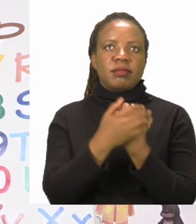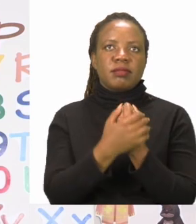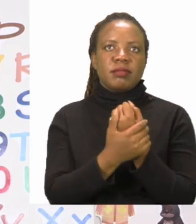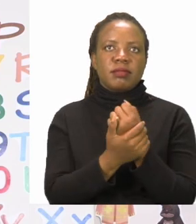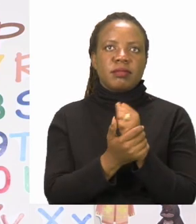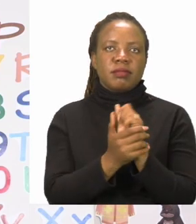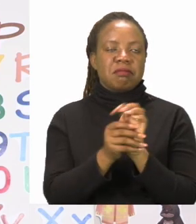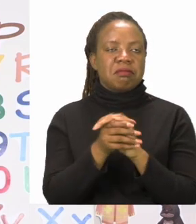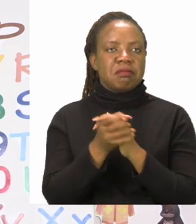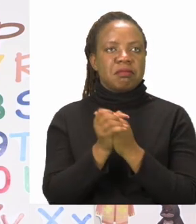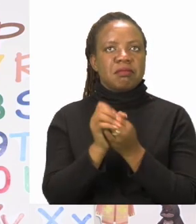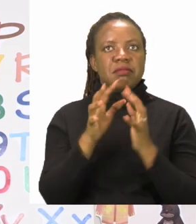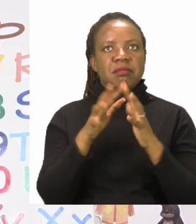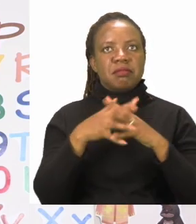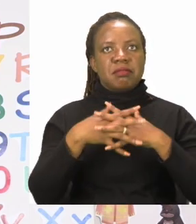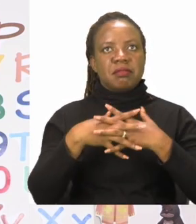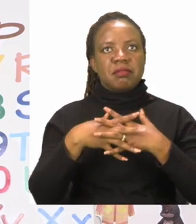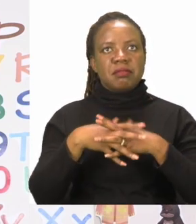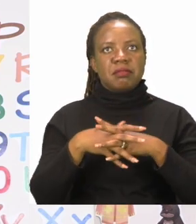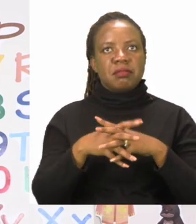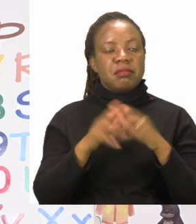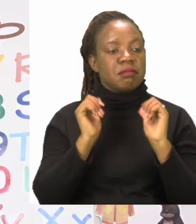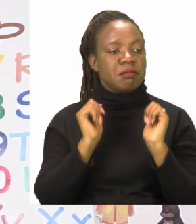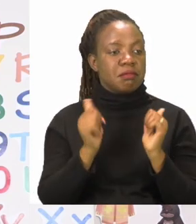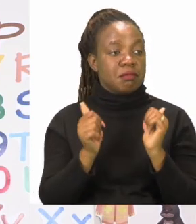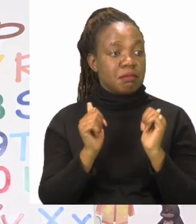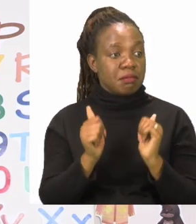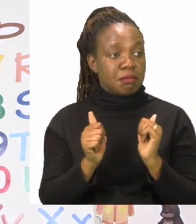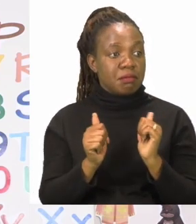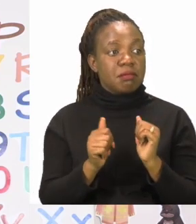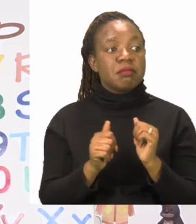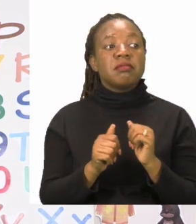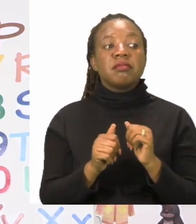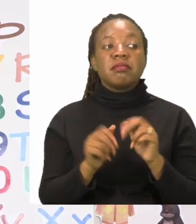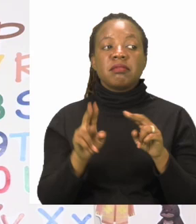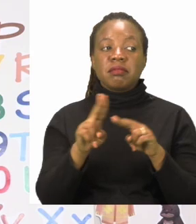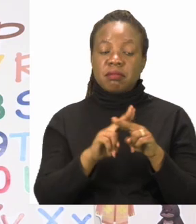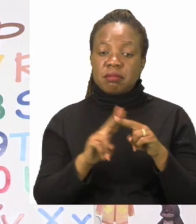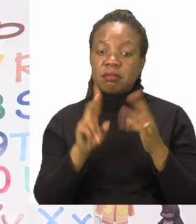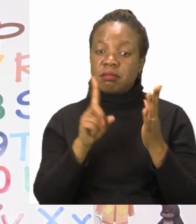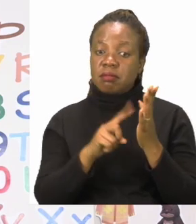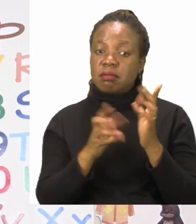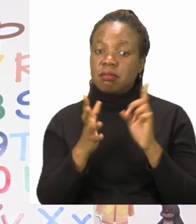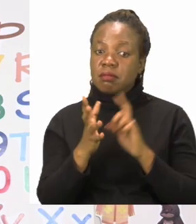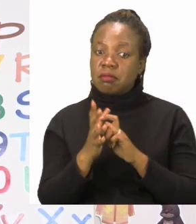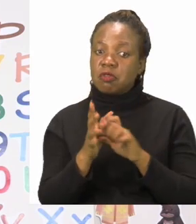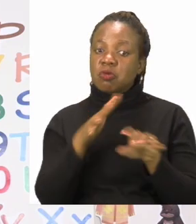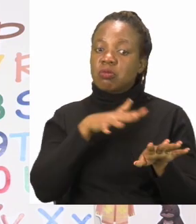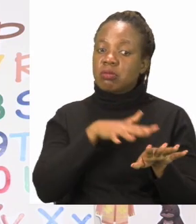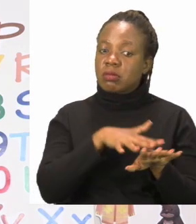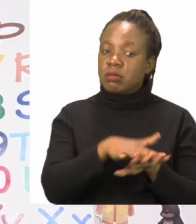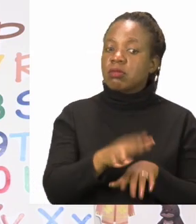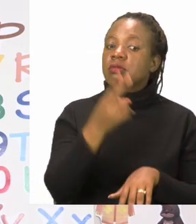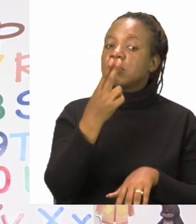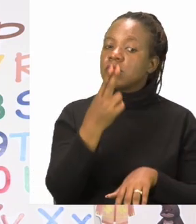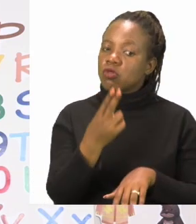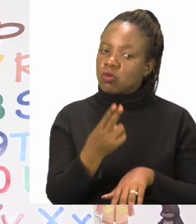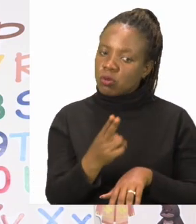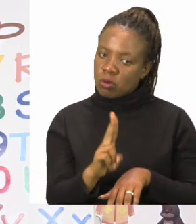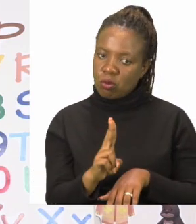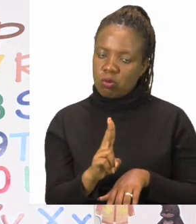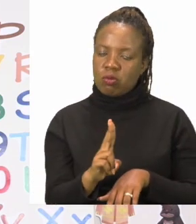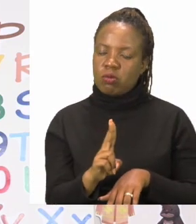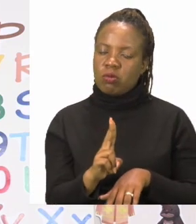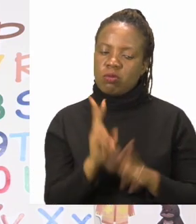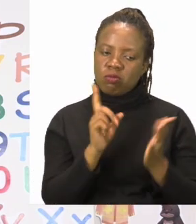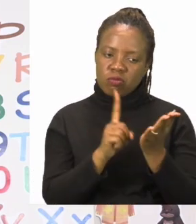good. Remember, when you're using sanitizer, please don't waste. Use enough to cover both of your